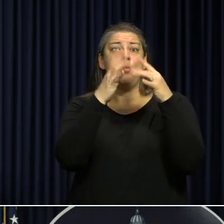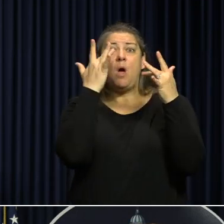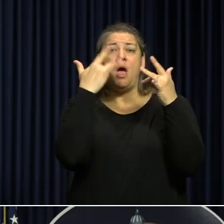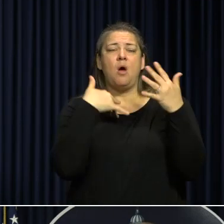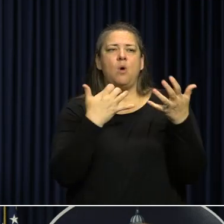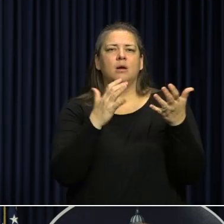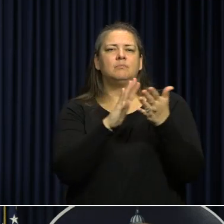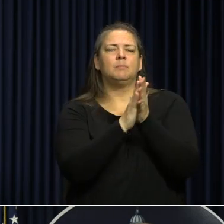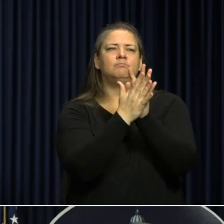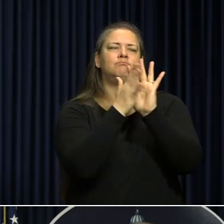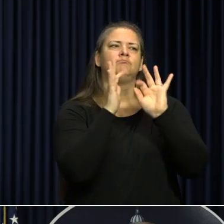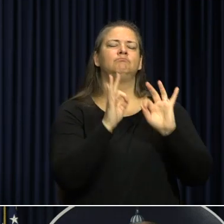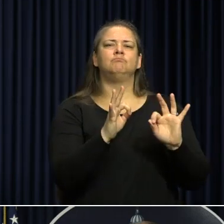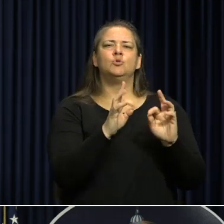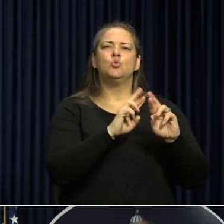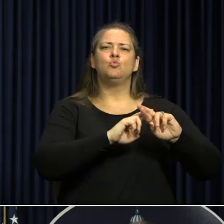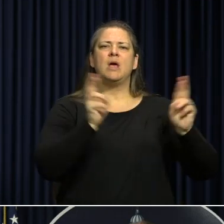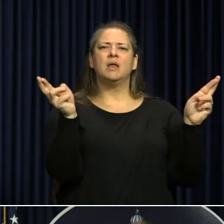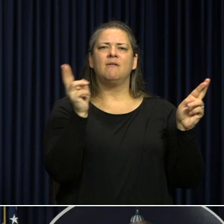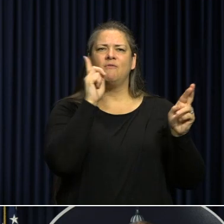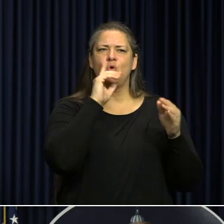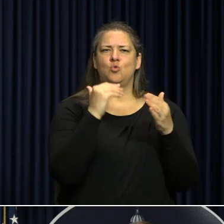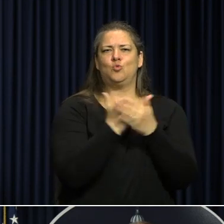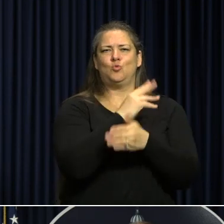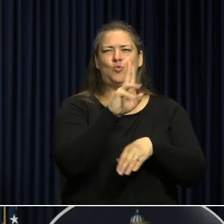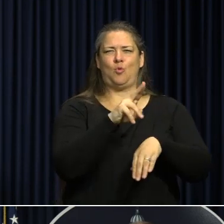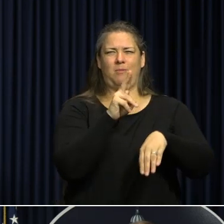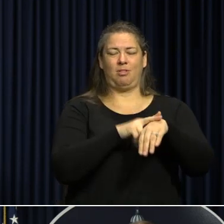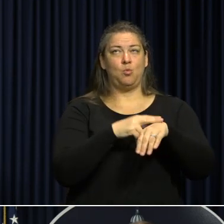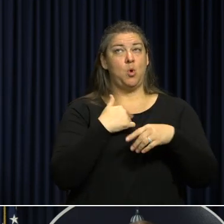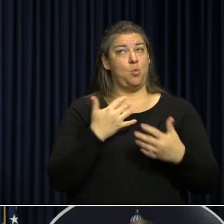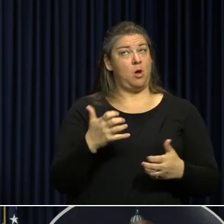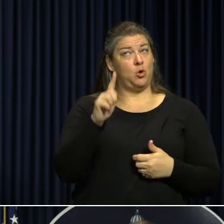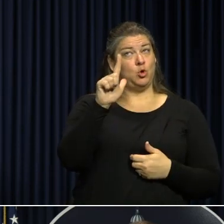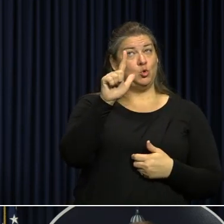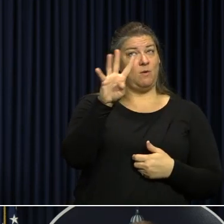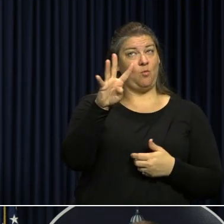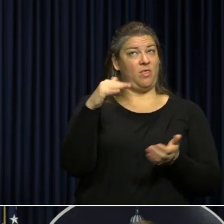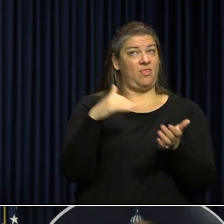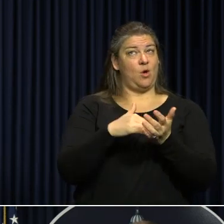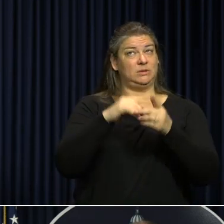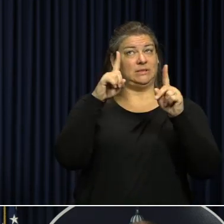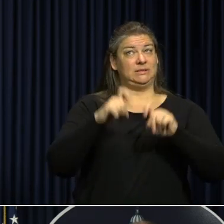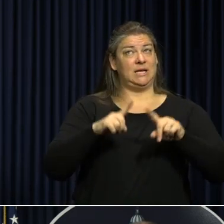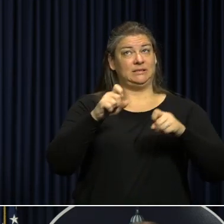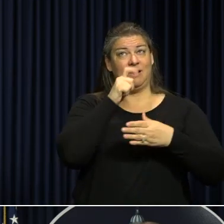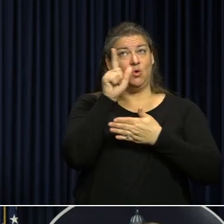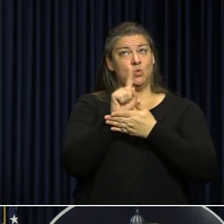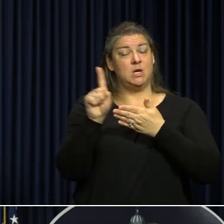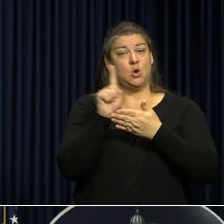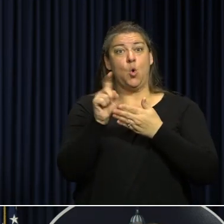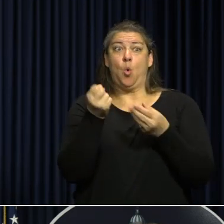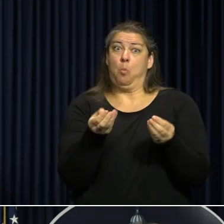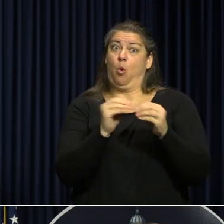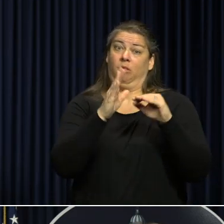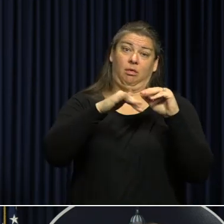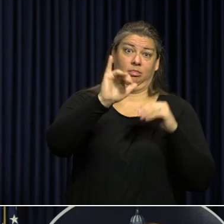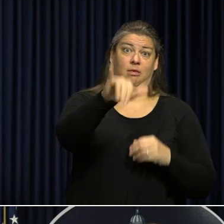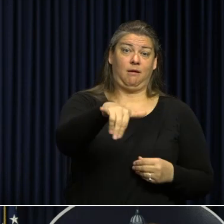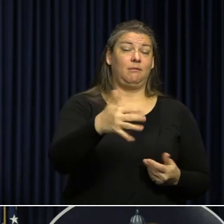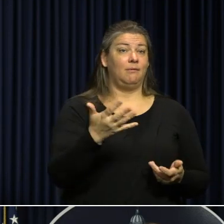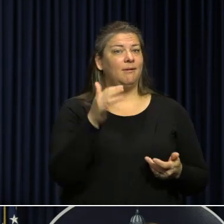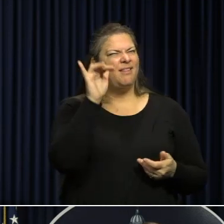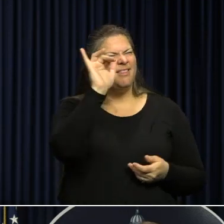have, we'd like to have at least 24,000 tests a week, if not significantly more. This helps